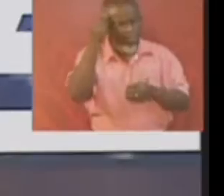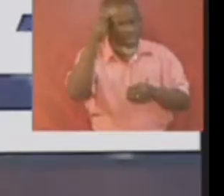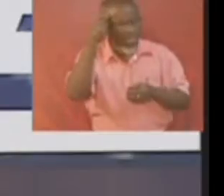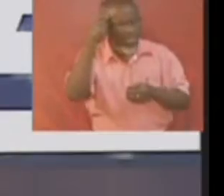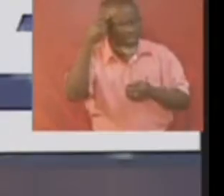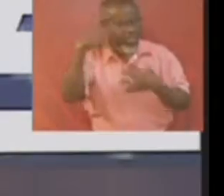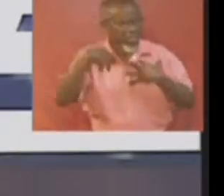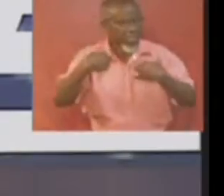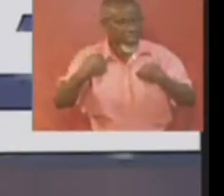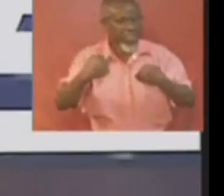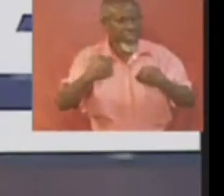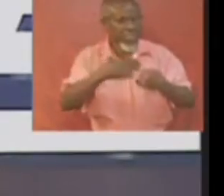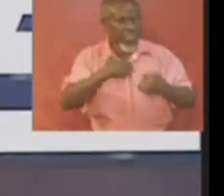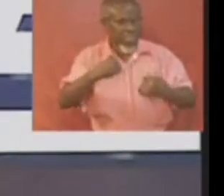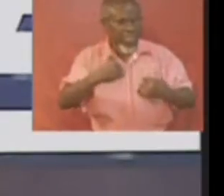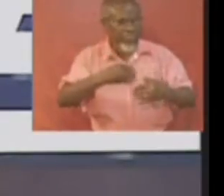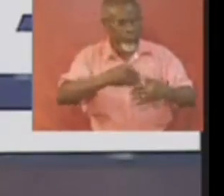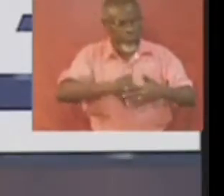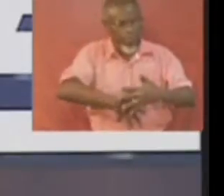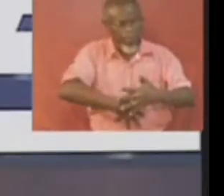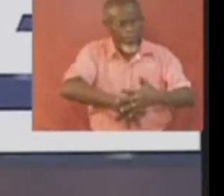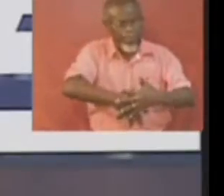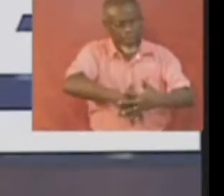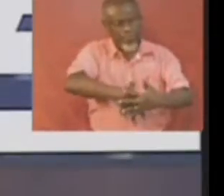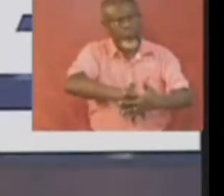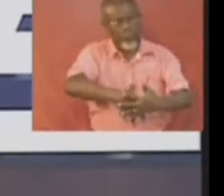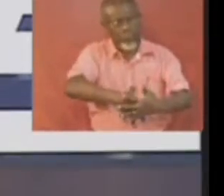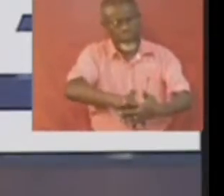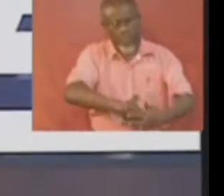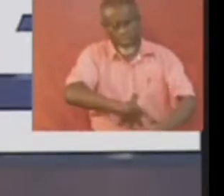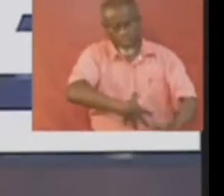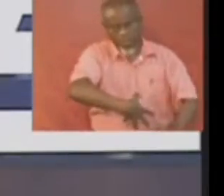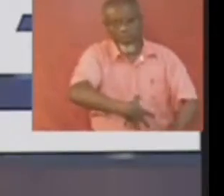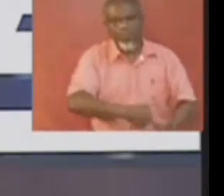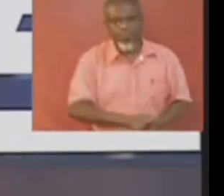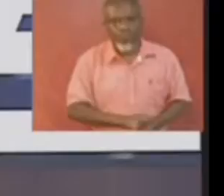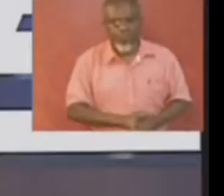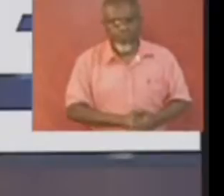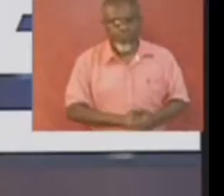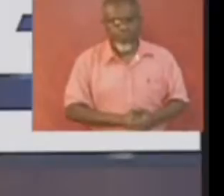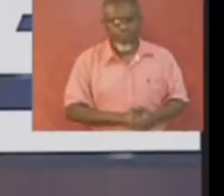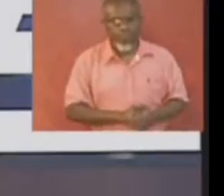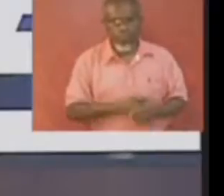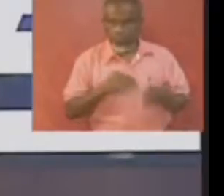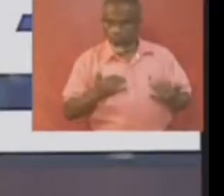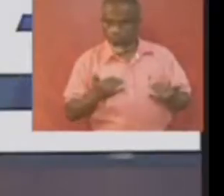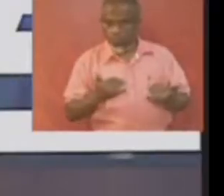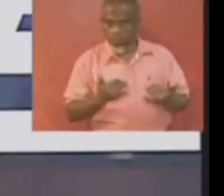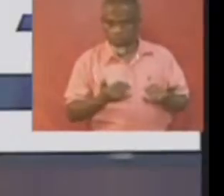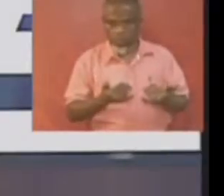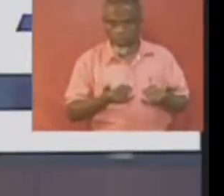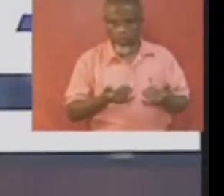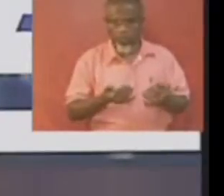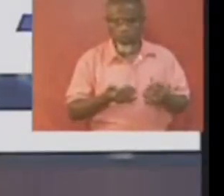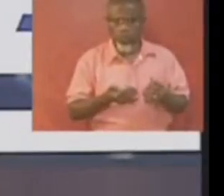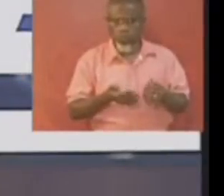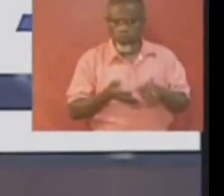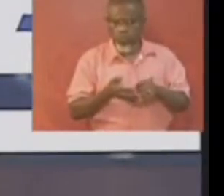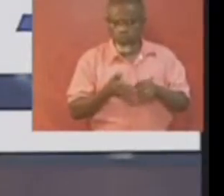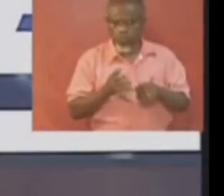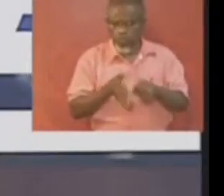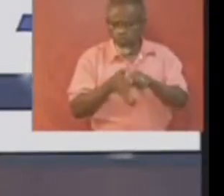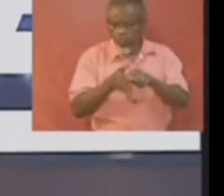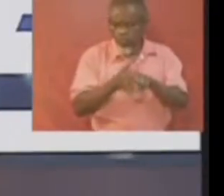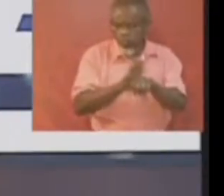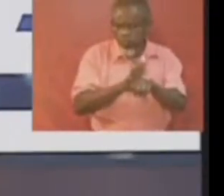and pregnancy. Now, written information on COVID-19, influenza, and many other